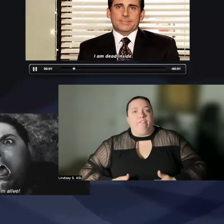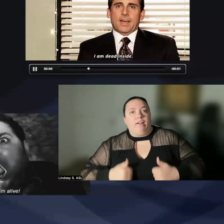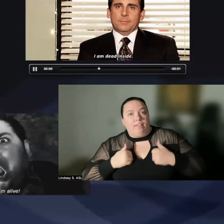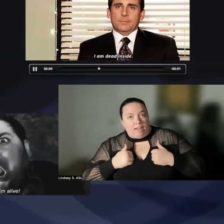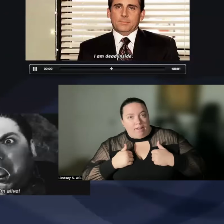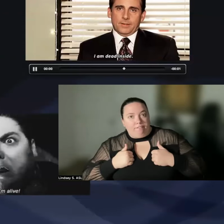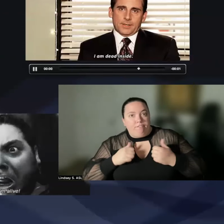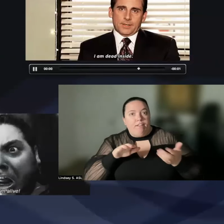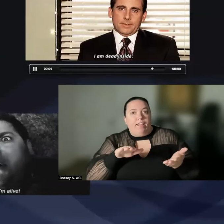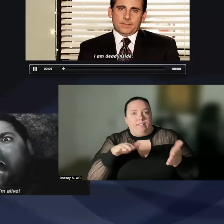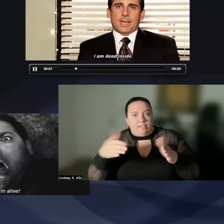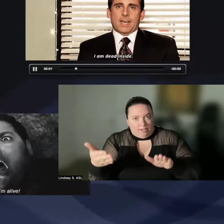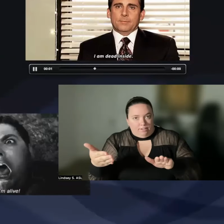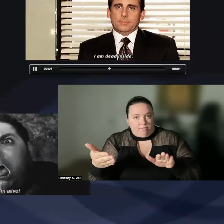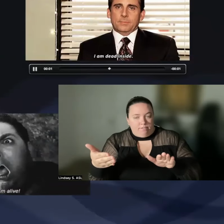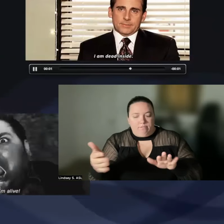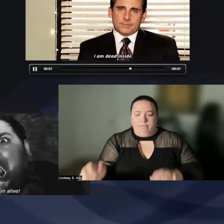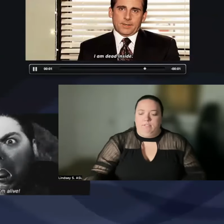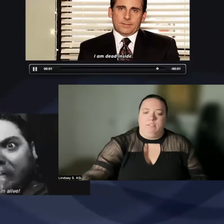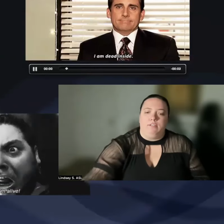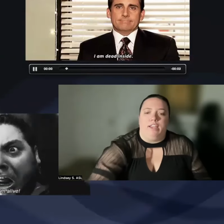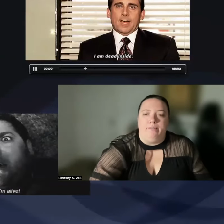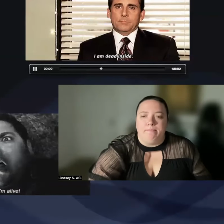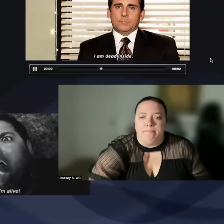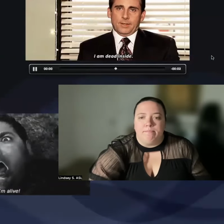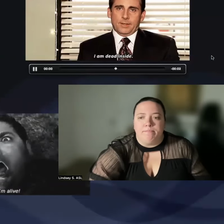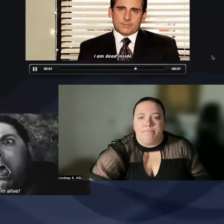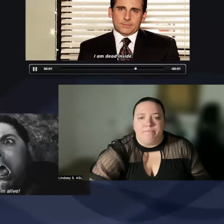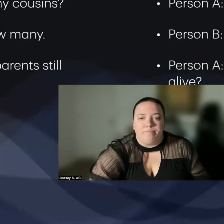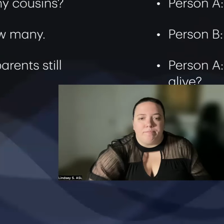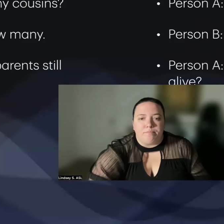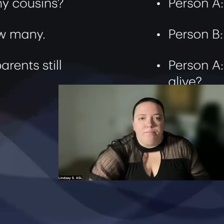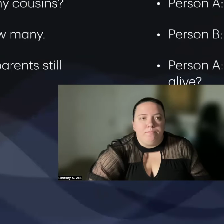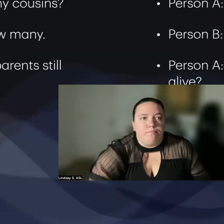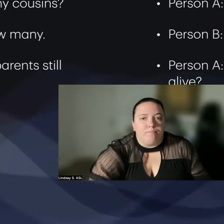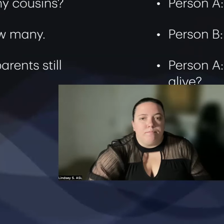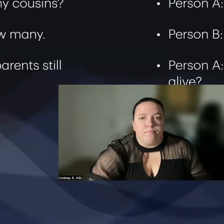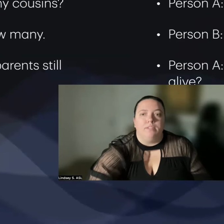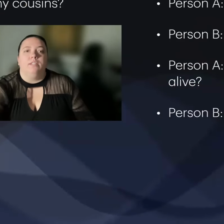But we have alive and dead. Okay.